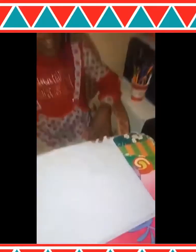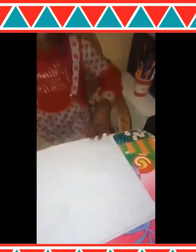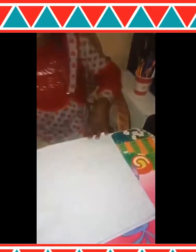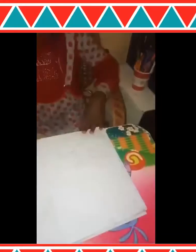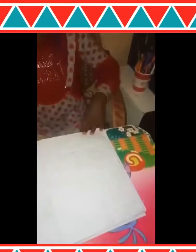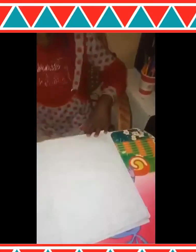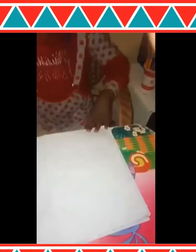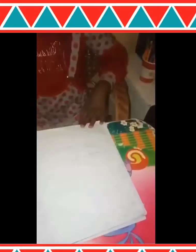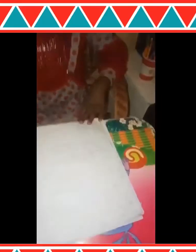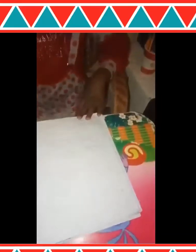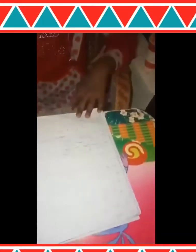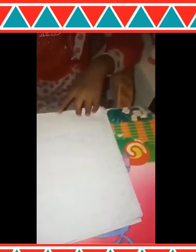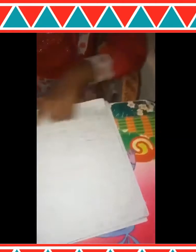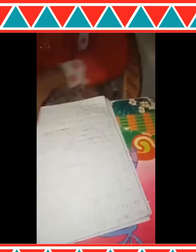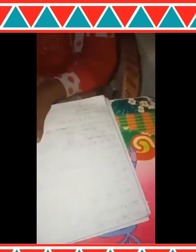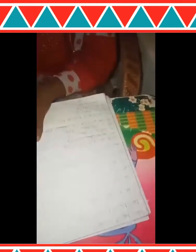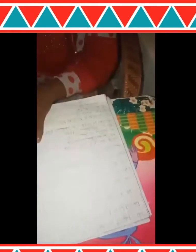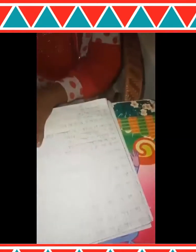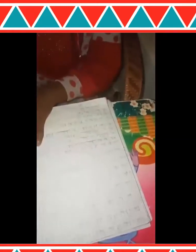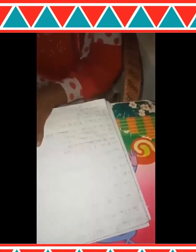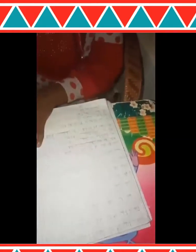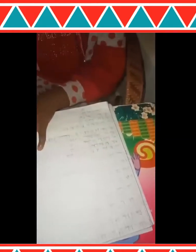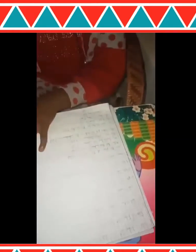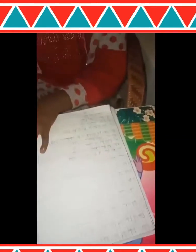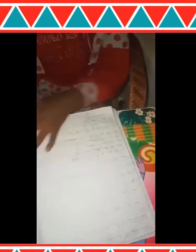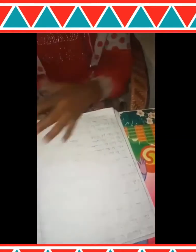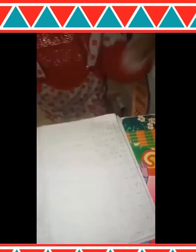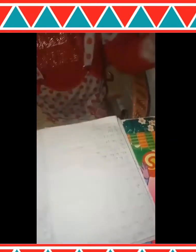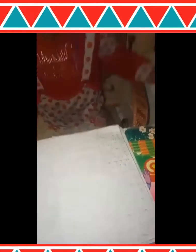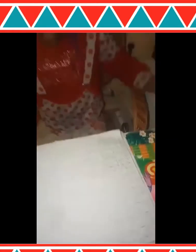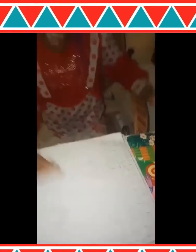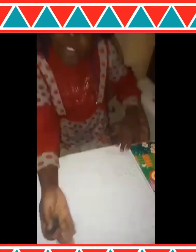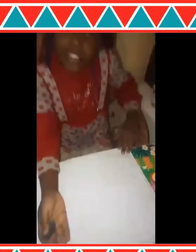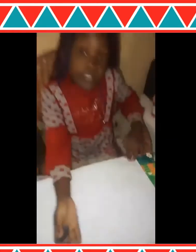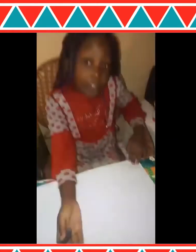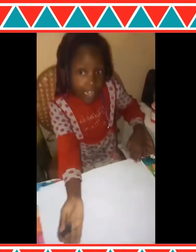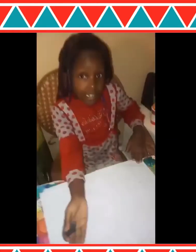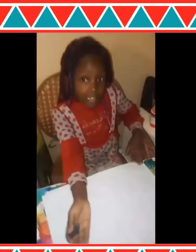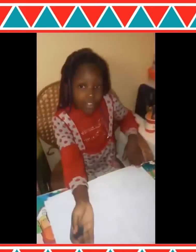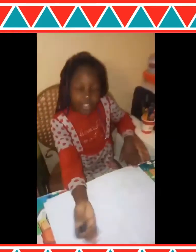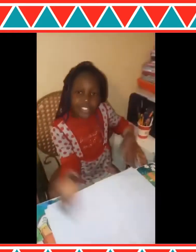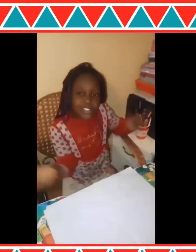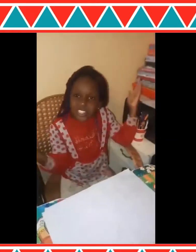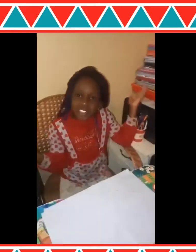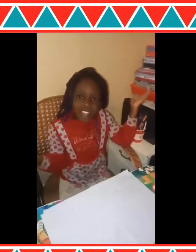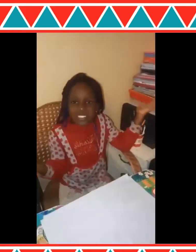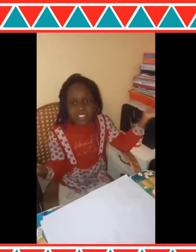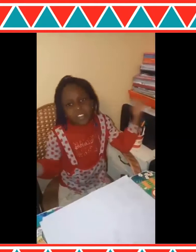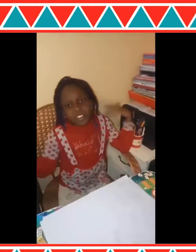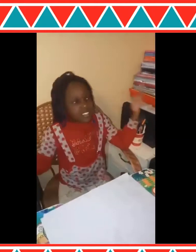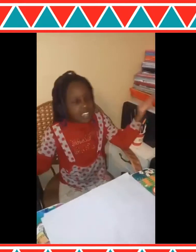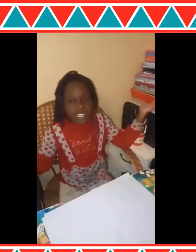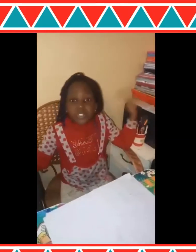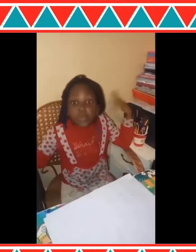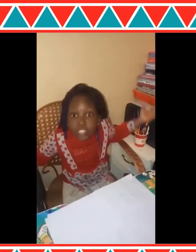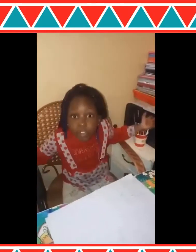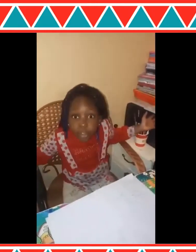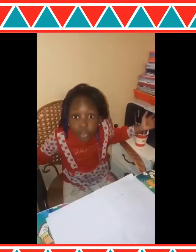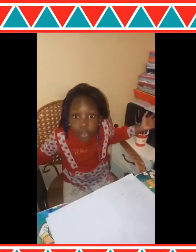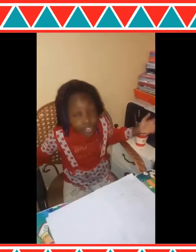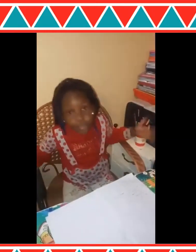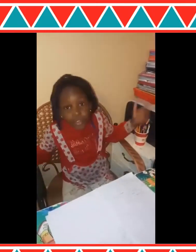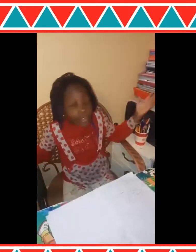do online classes and I do it every day. So I do this for learning and also to enjoy myself because like schools